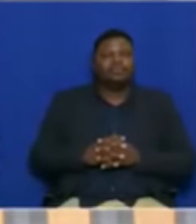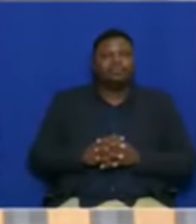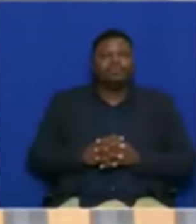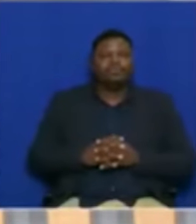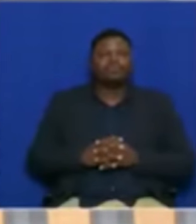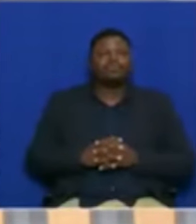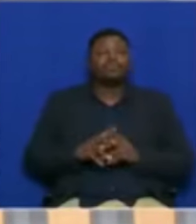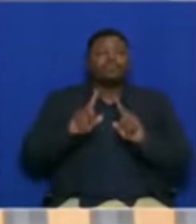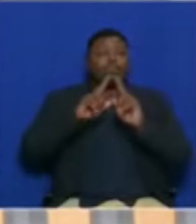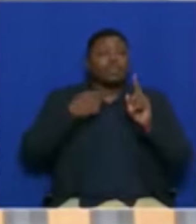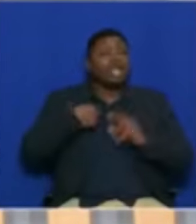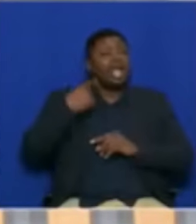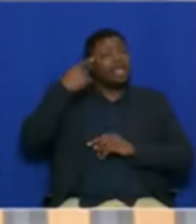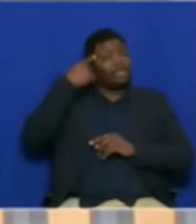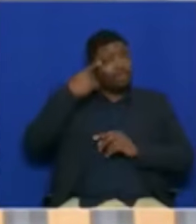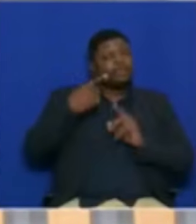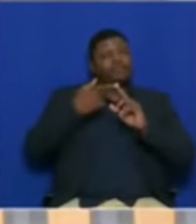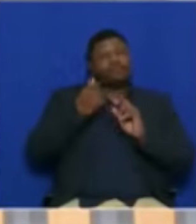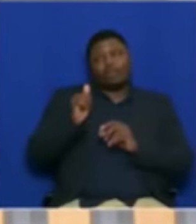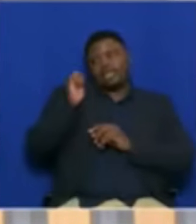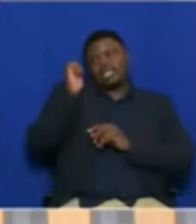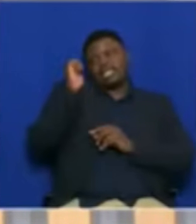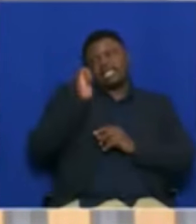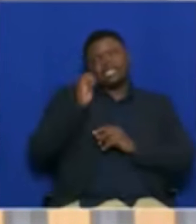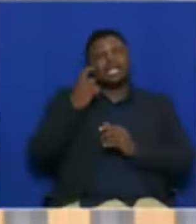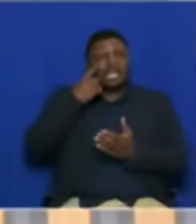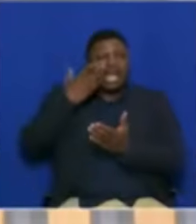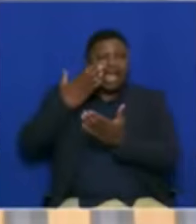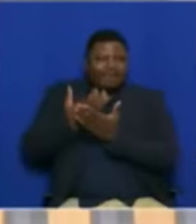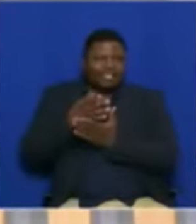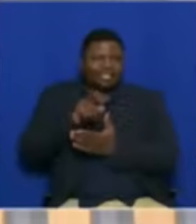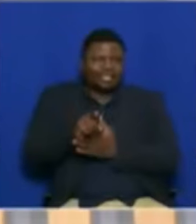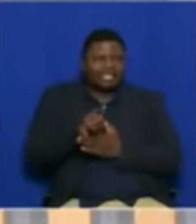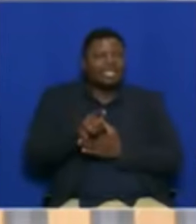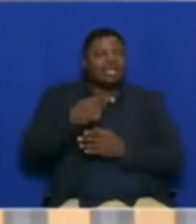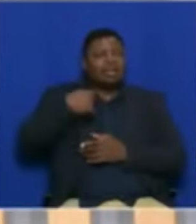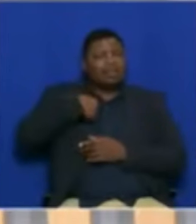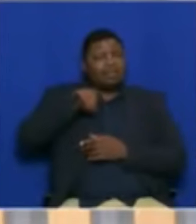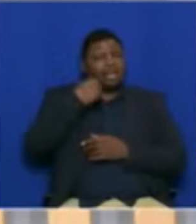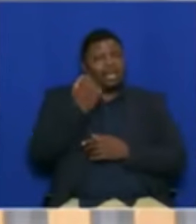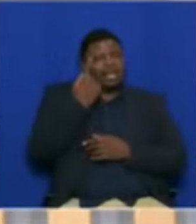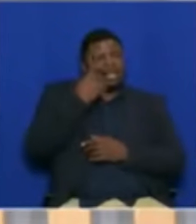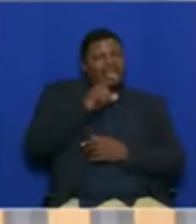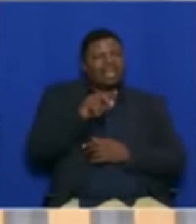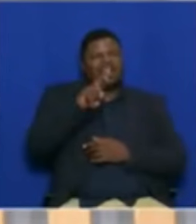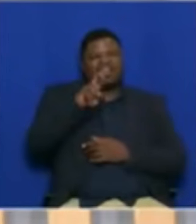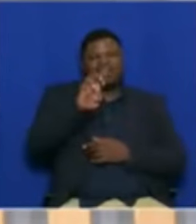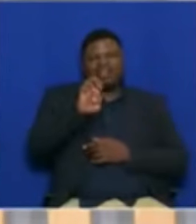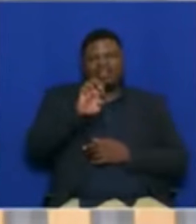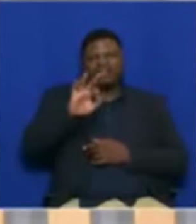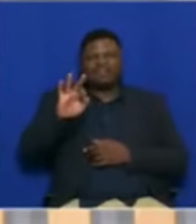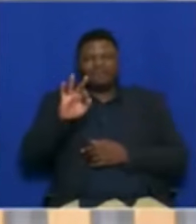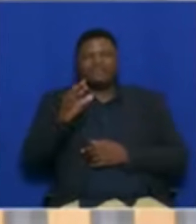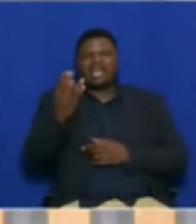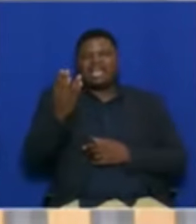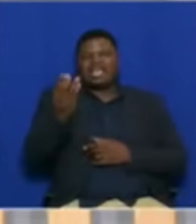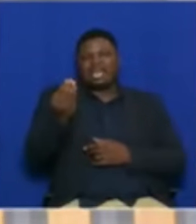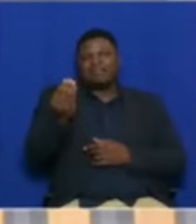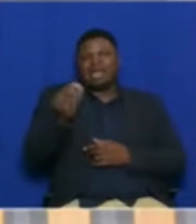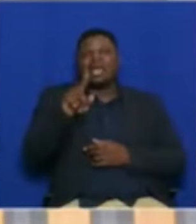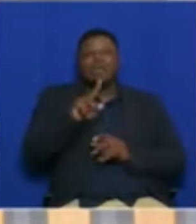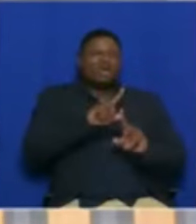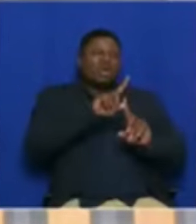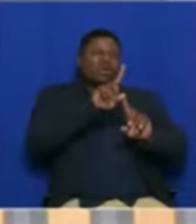I had understood about this reference number, the inquiry reference number, and now